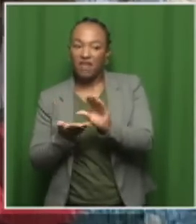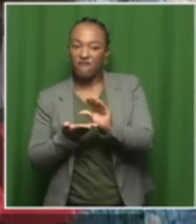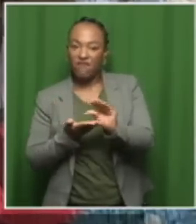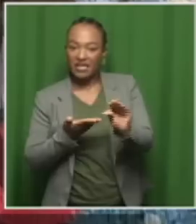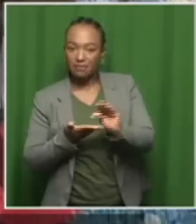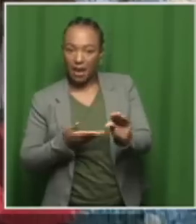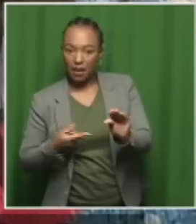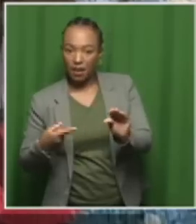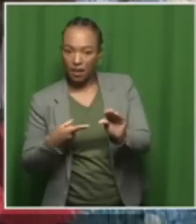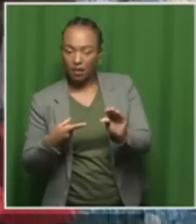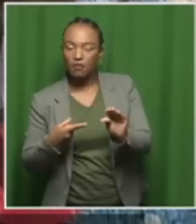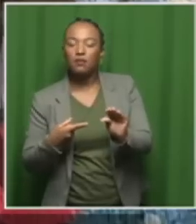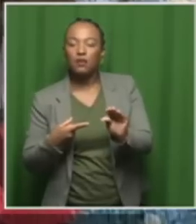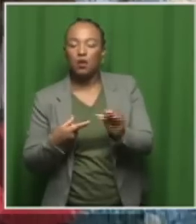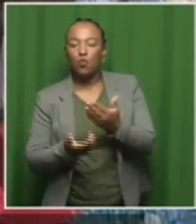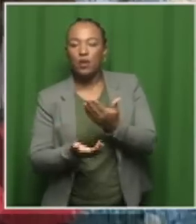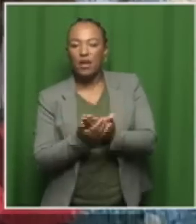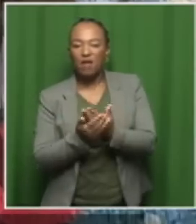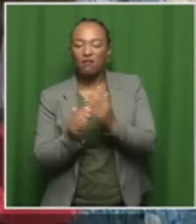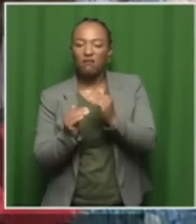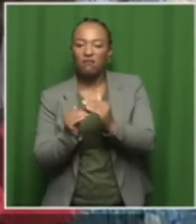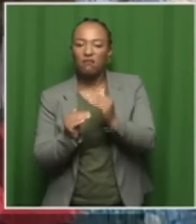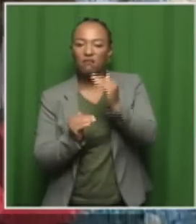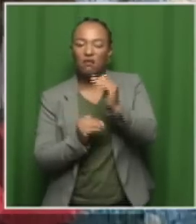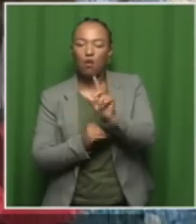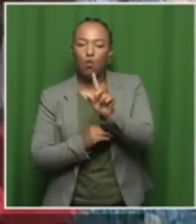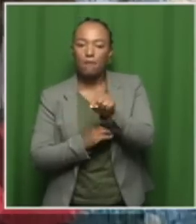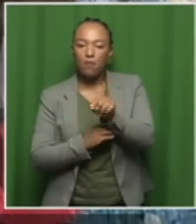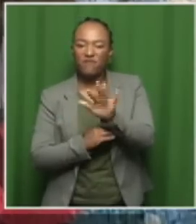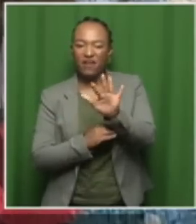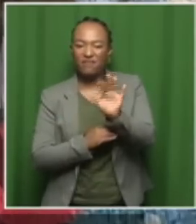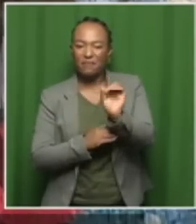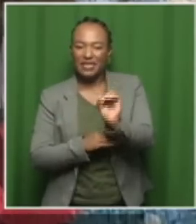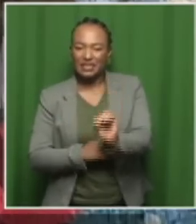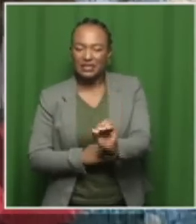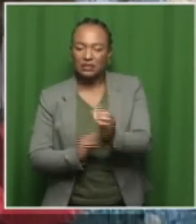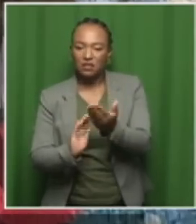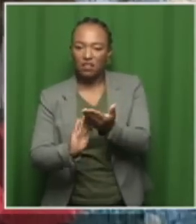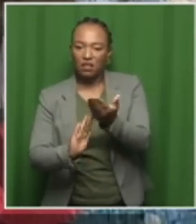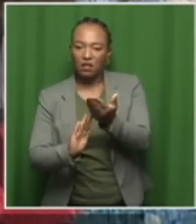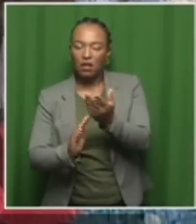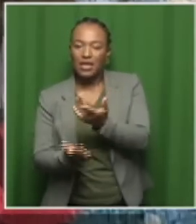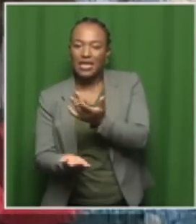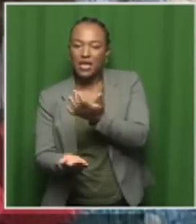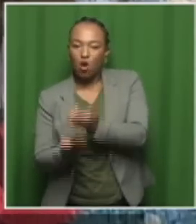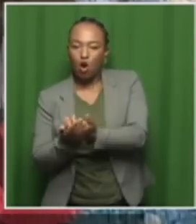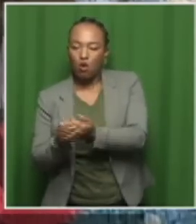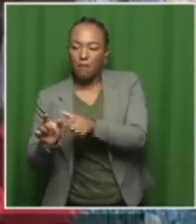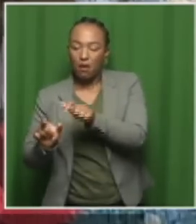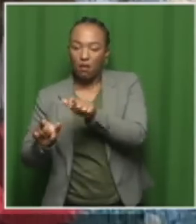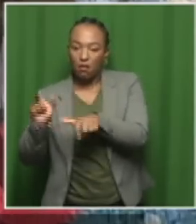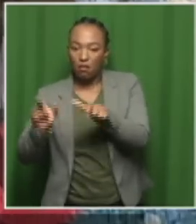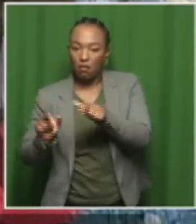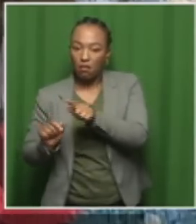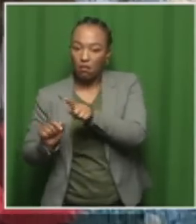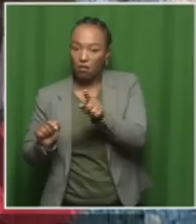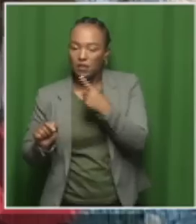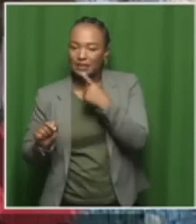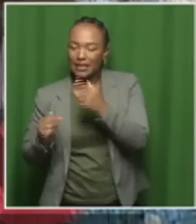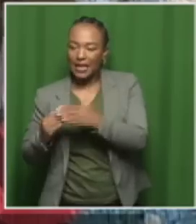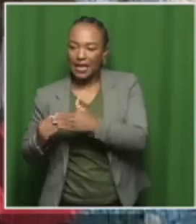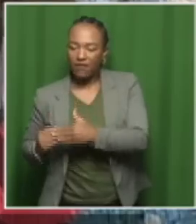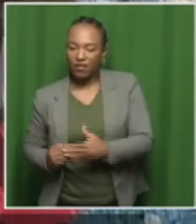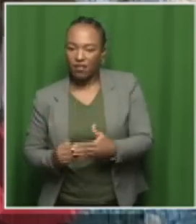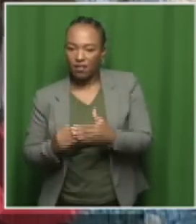growth above 1.5%. But economists are cautious, and they are saying we don't want to bank on that. We'd rather